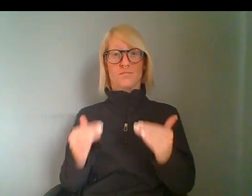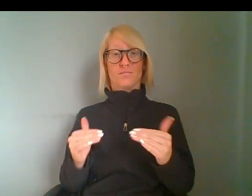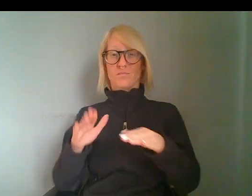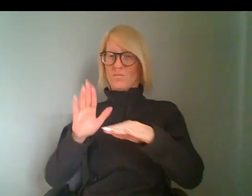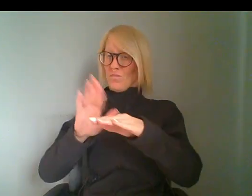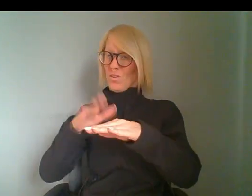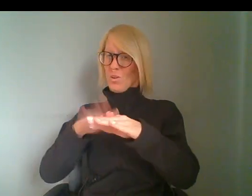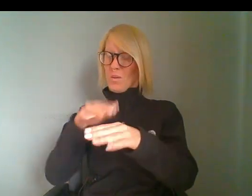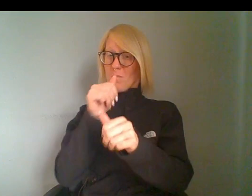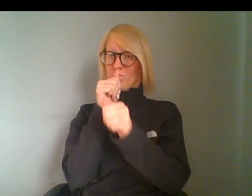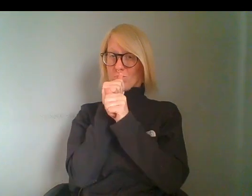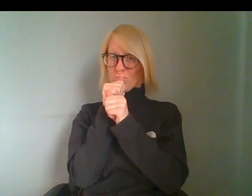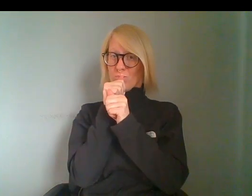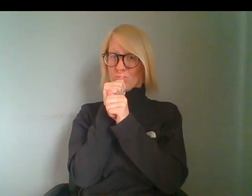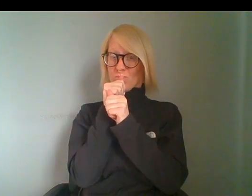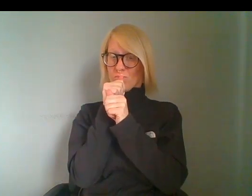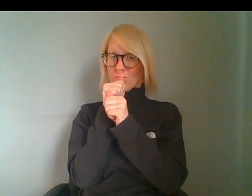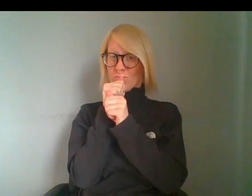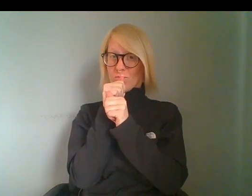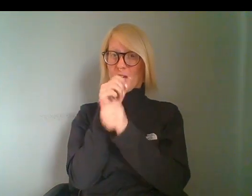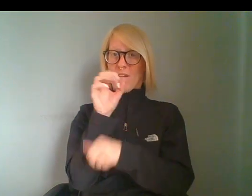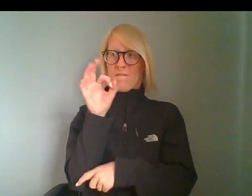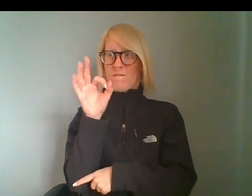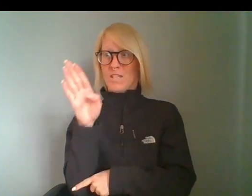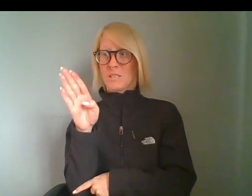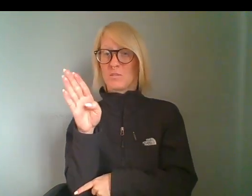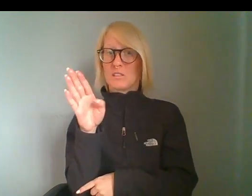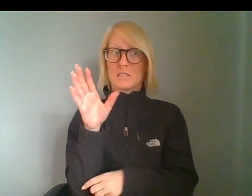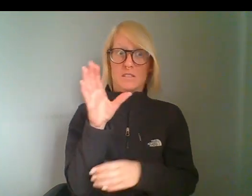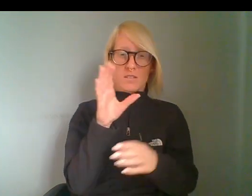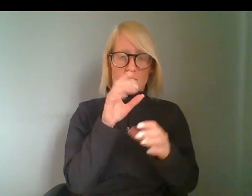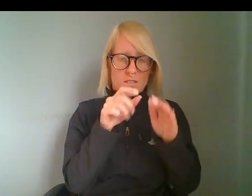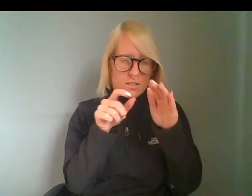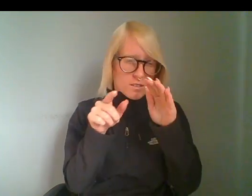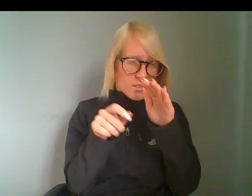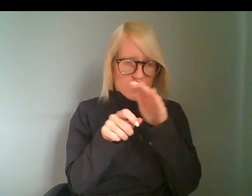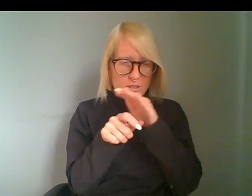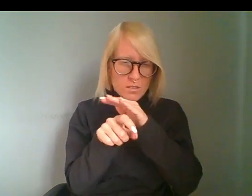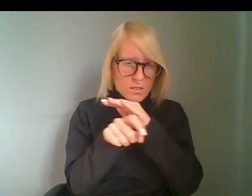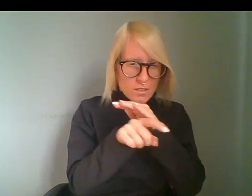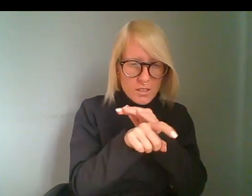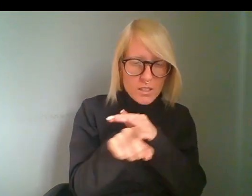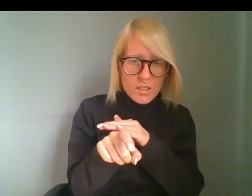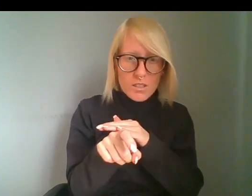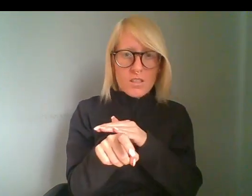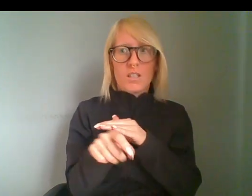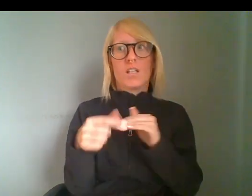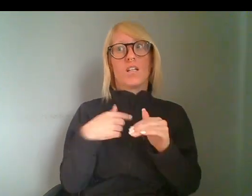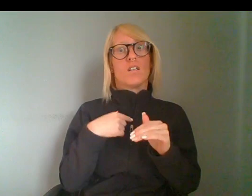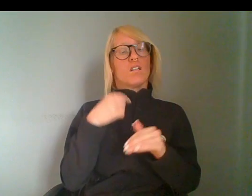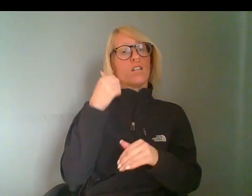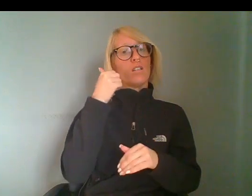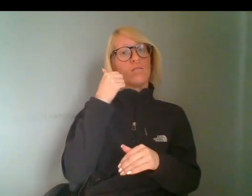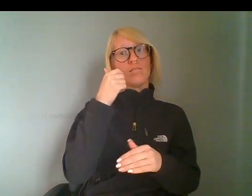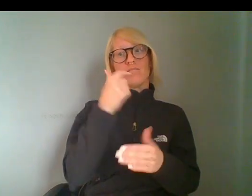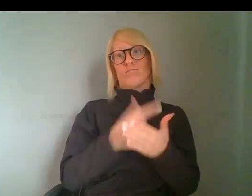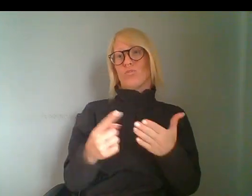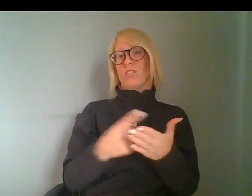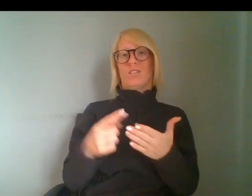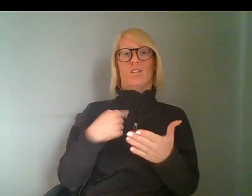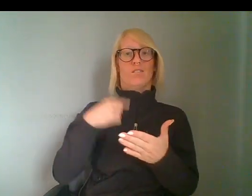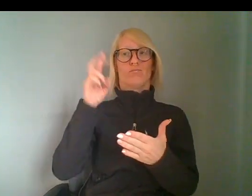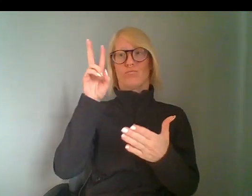very sneaky, and it feels like almost every week I'm reading something about privacy changes in Facebook. So